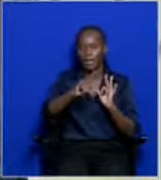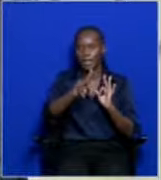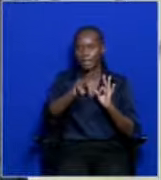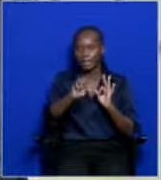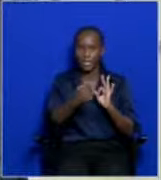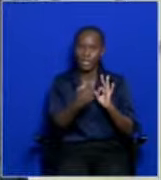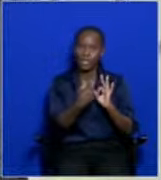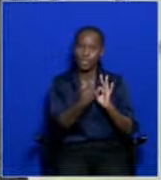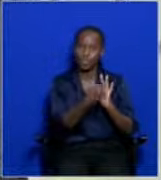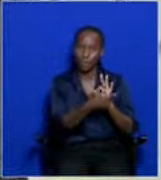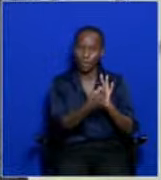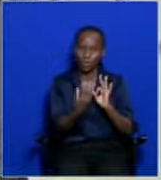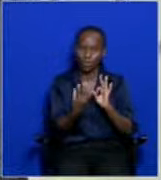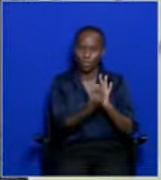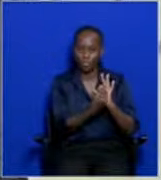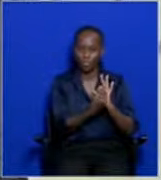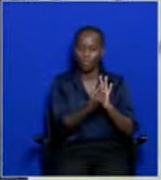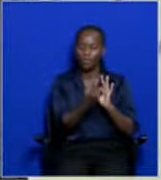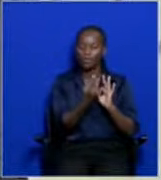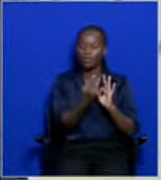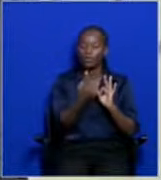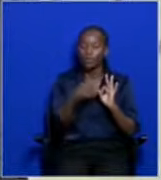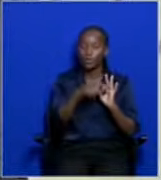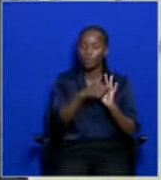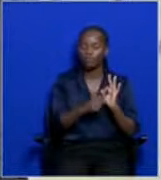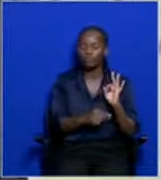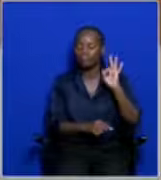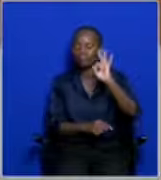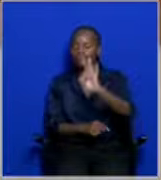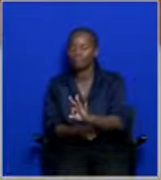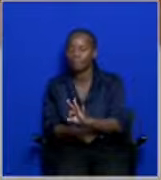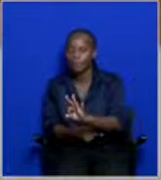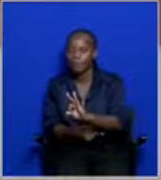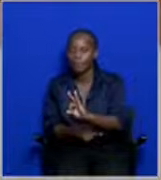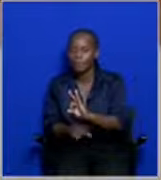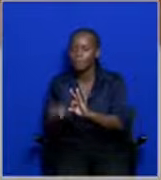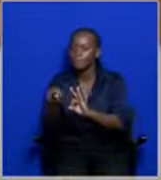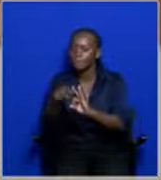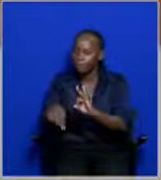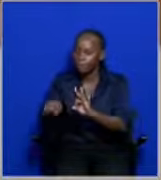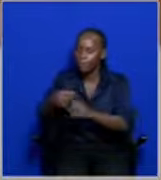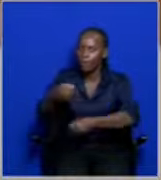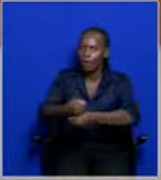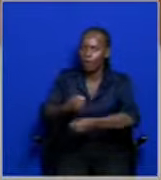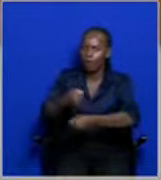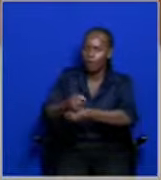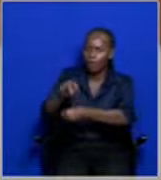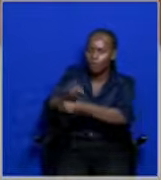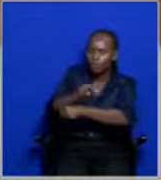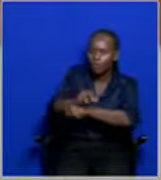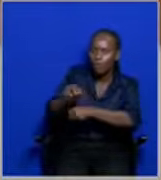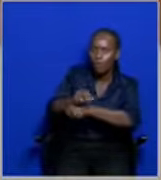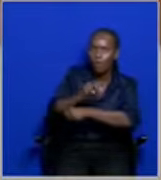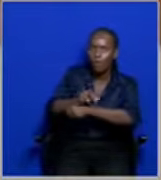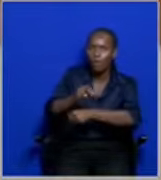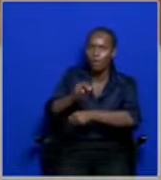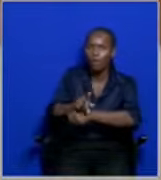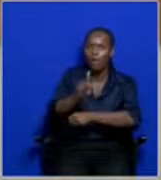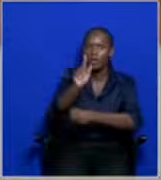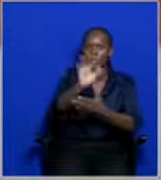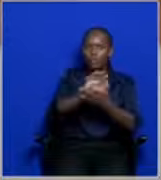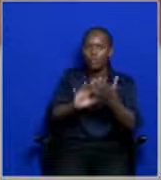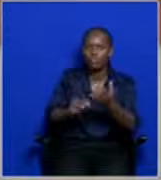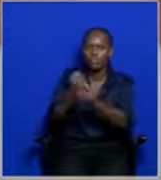were going to go do patrols for truck that had been stolen or used in theft trailers. Do you see what I'm